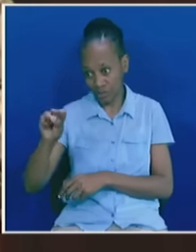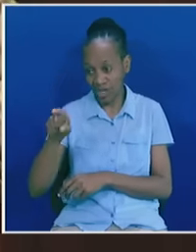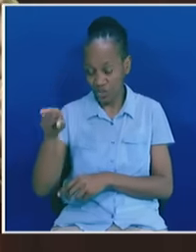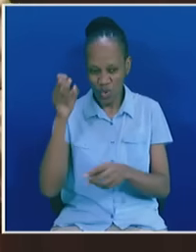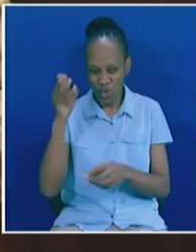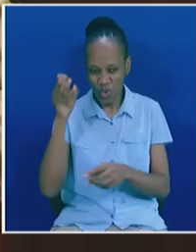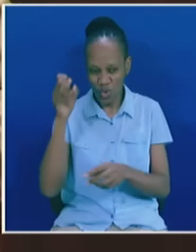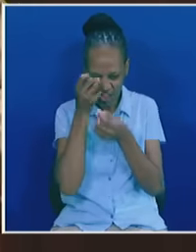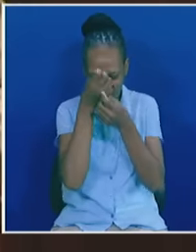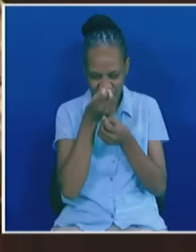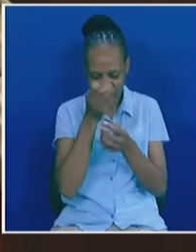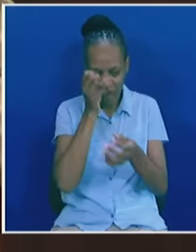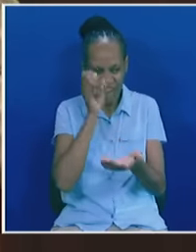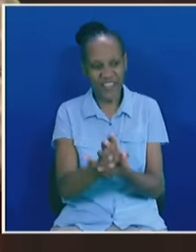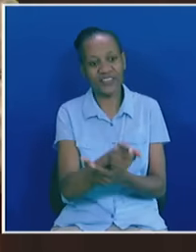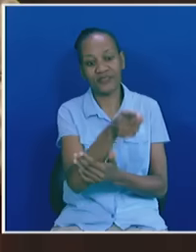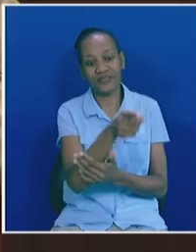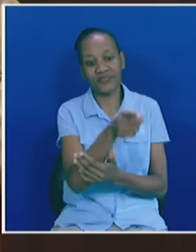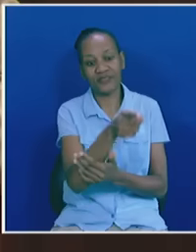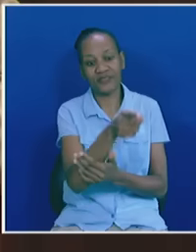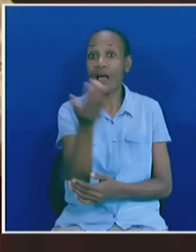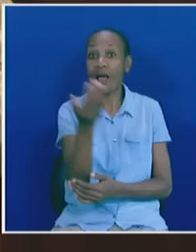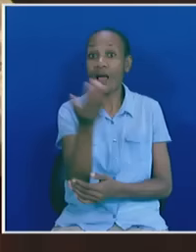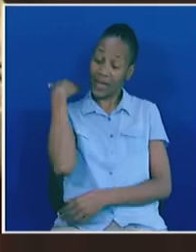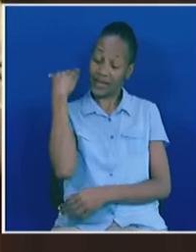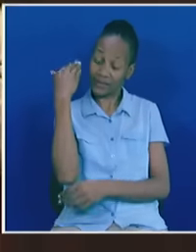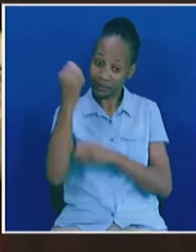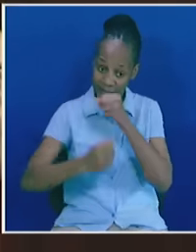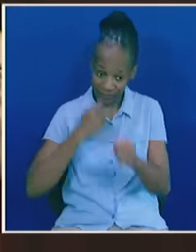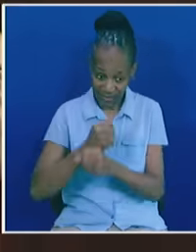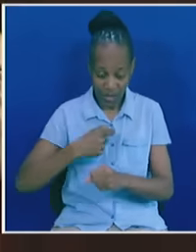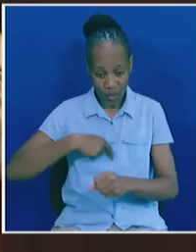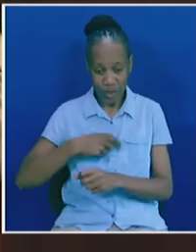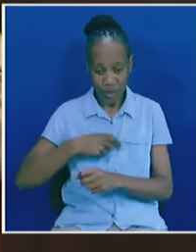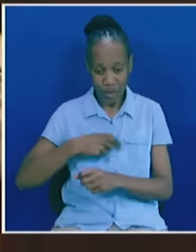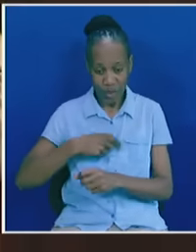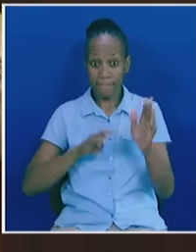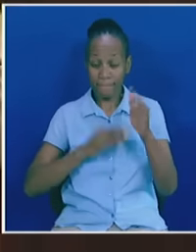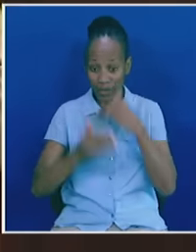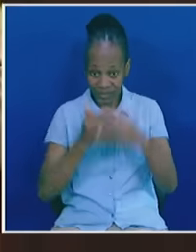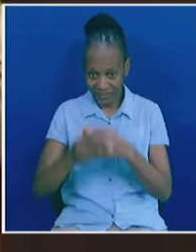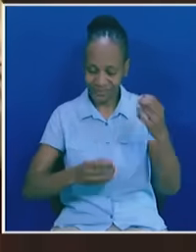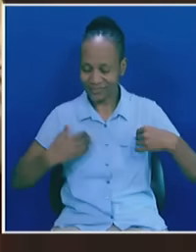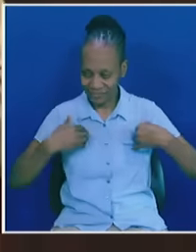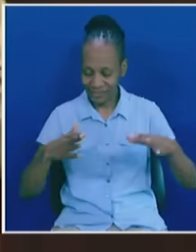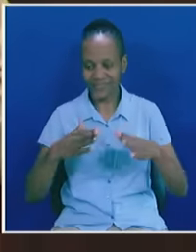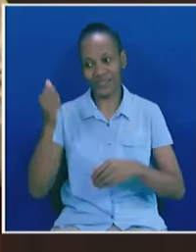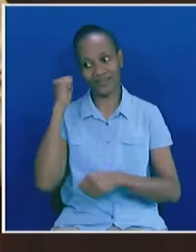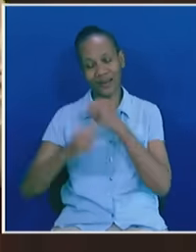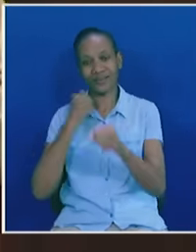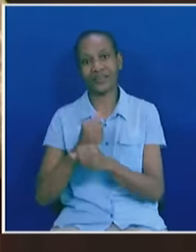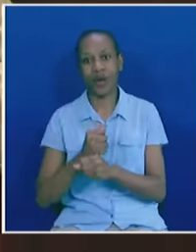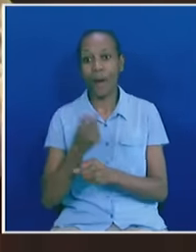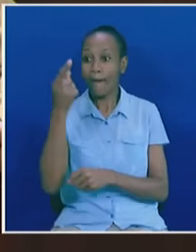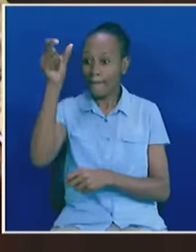IG, asikhulumi ngo-badges. Last year, sayenza le process. Umuntu wamit